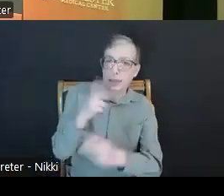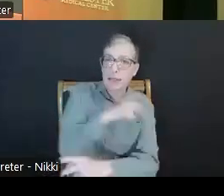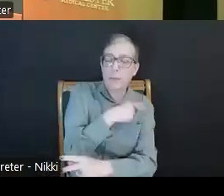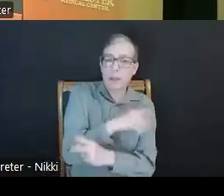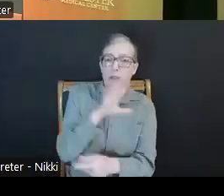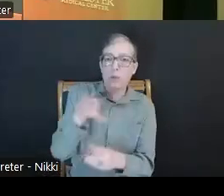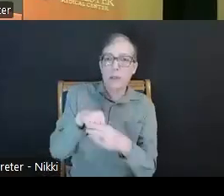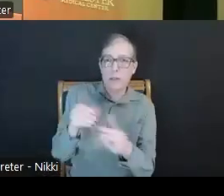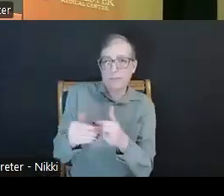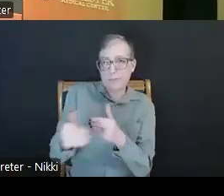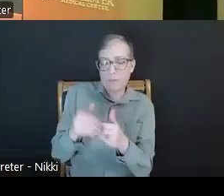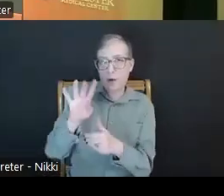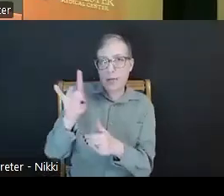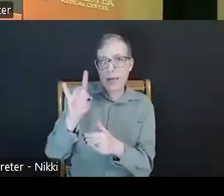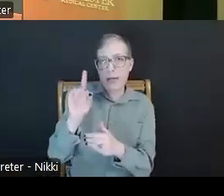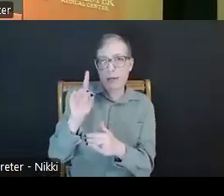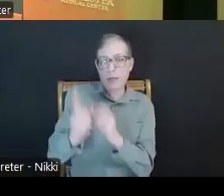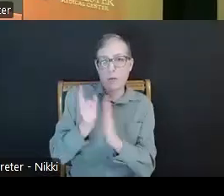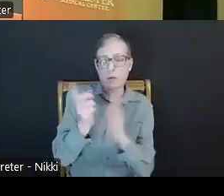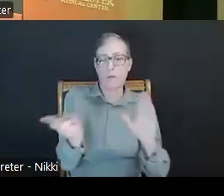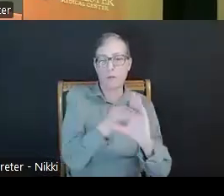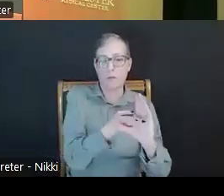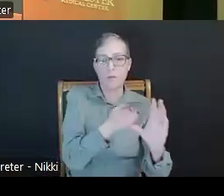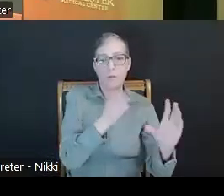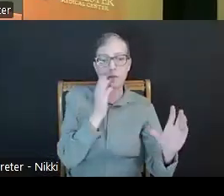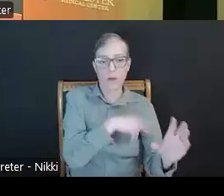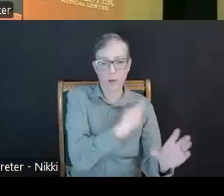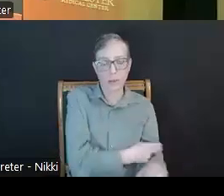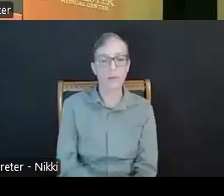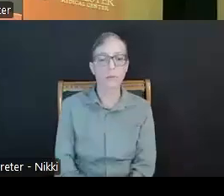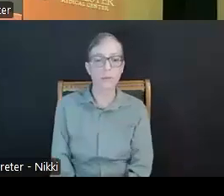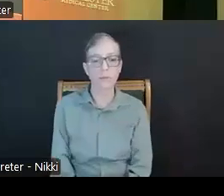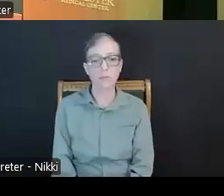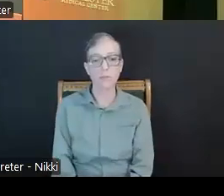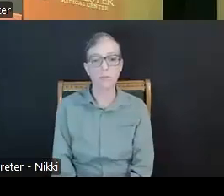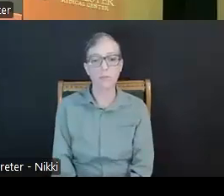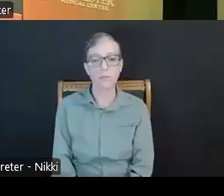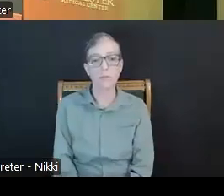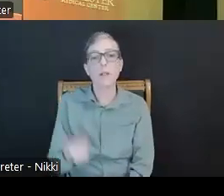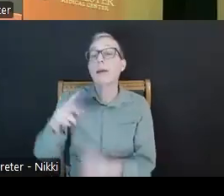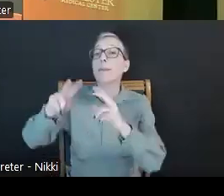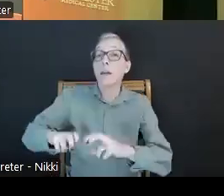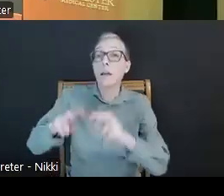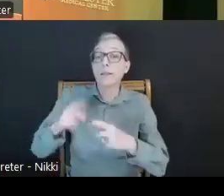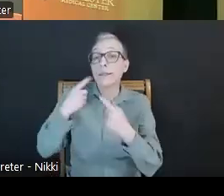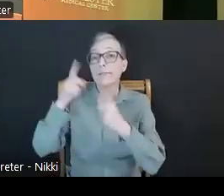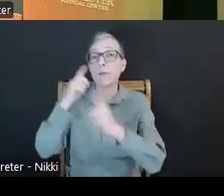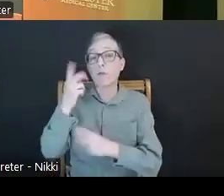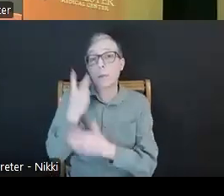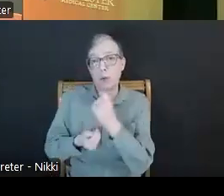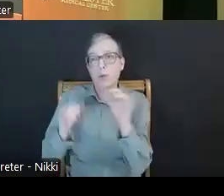As I said, the effect was protective for both metrics. And we believe